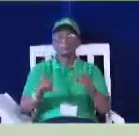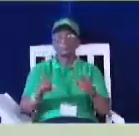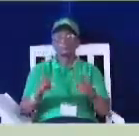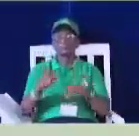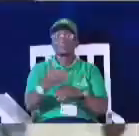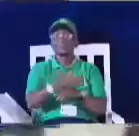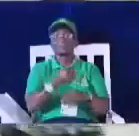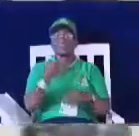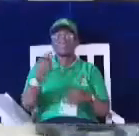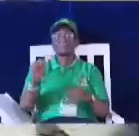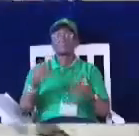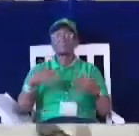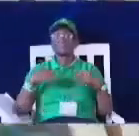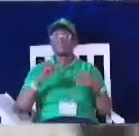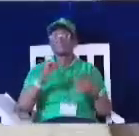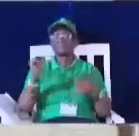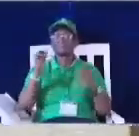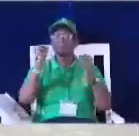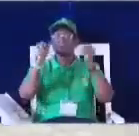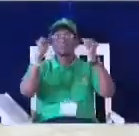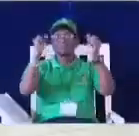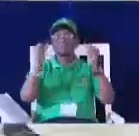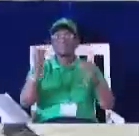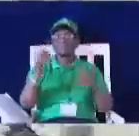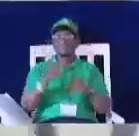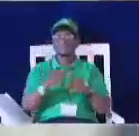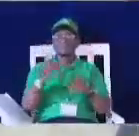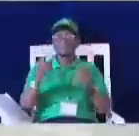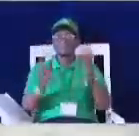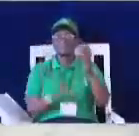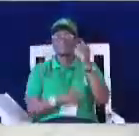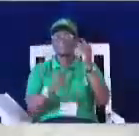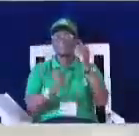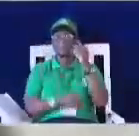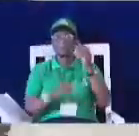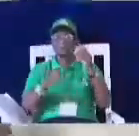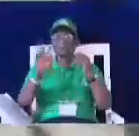the healing power of the stripes. Five.